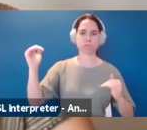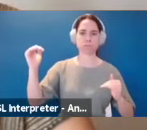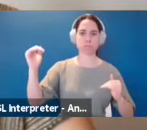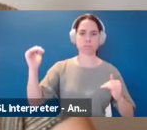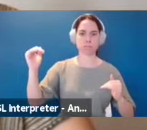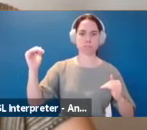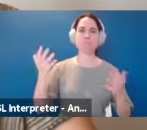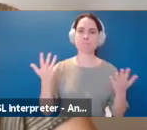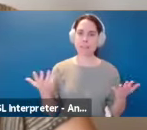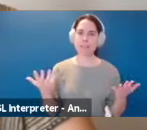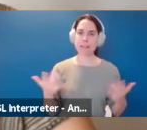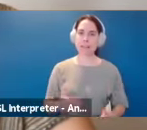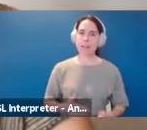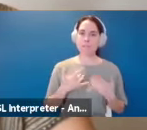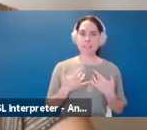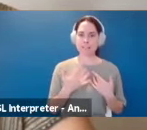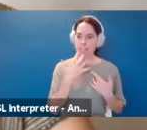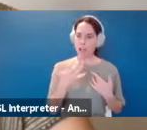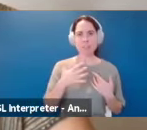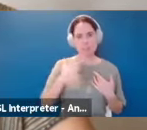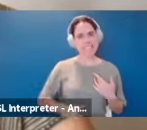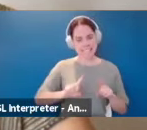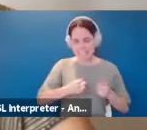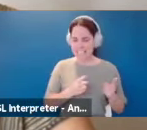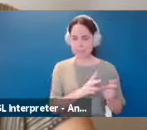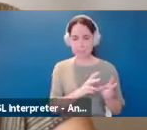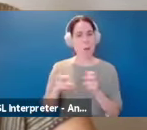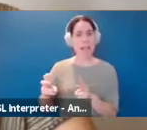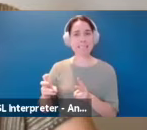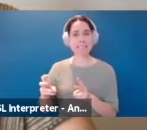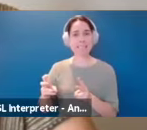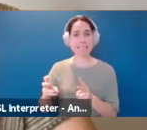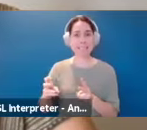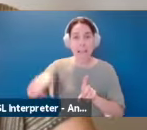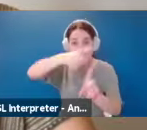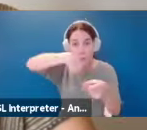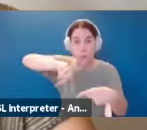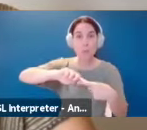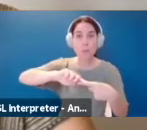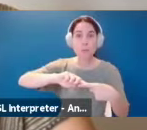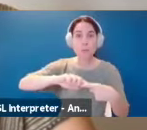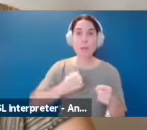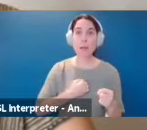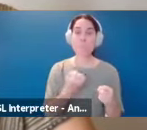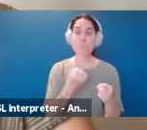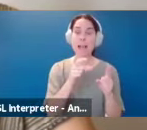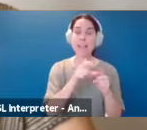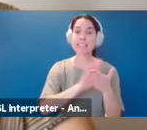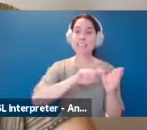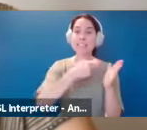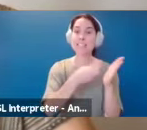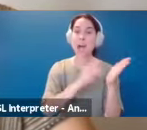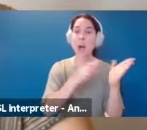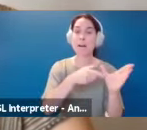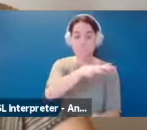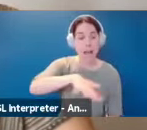And this is my dharma family. So, it really matters to me in that sense. And well, I'll just name it because